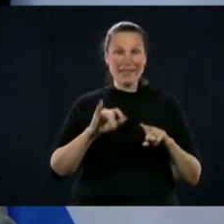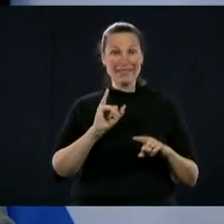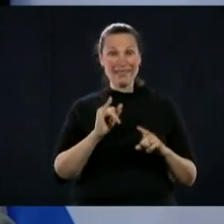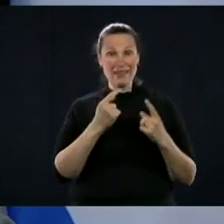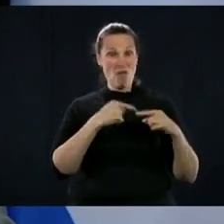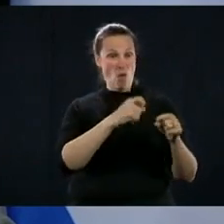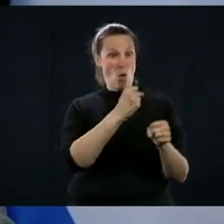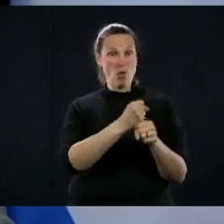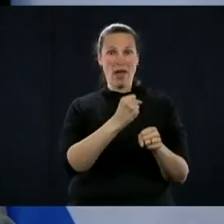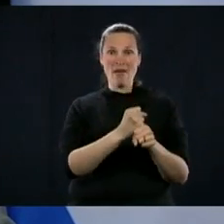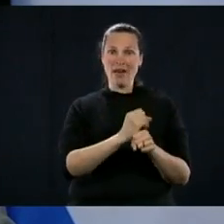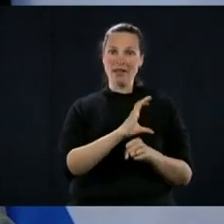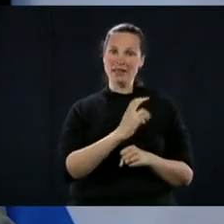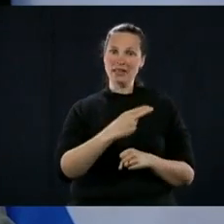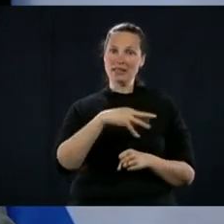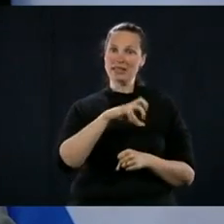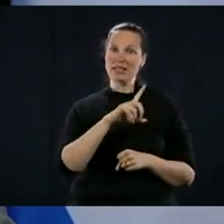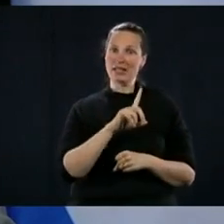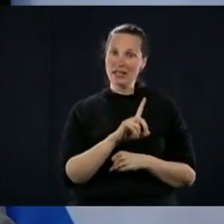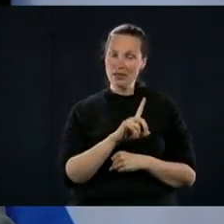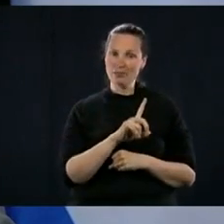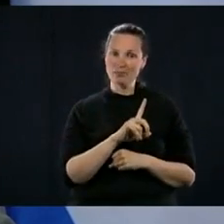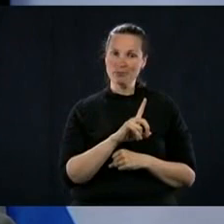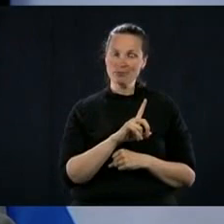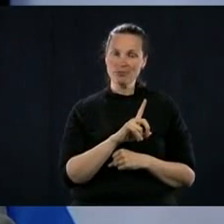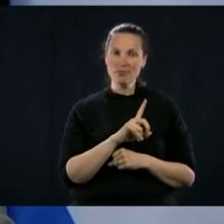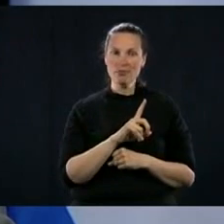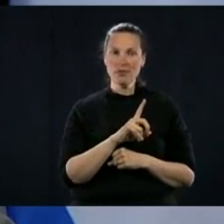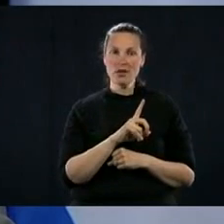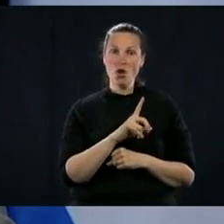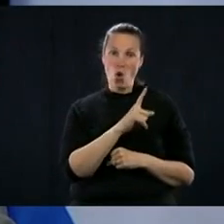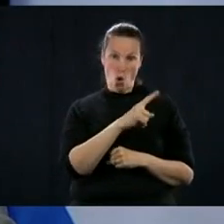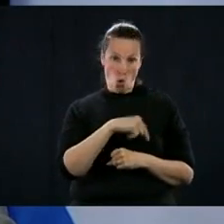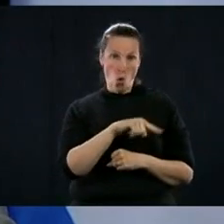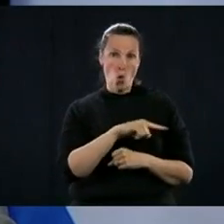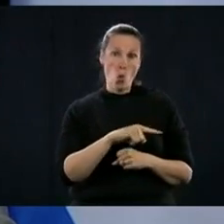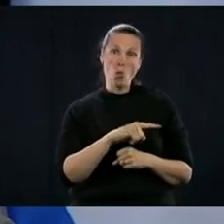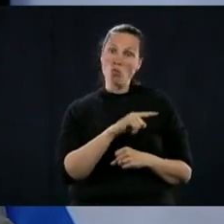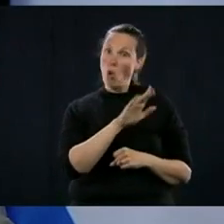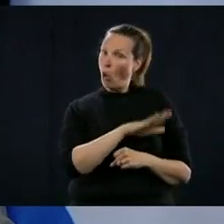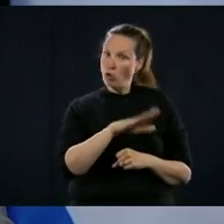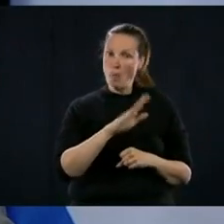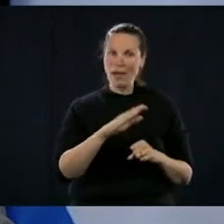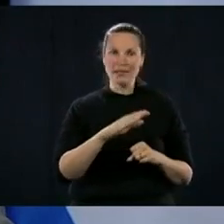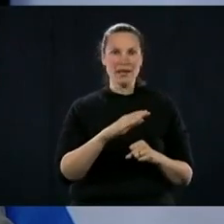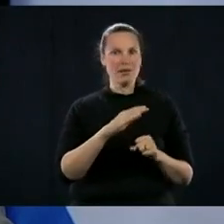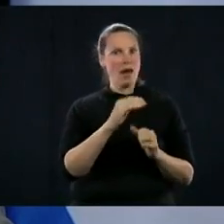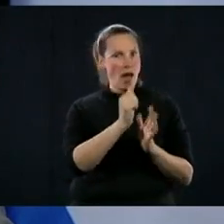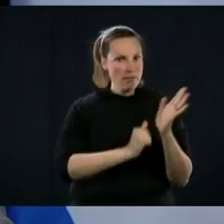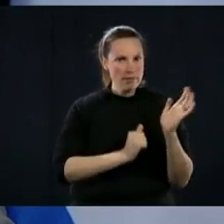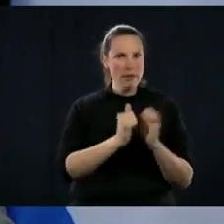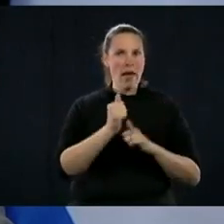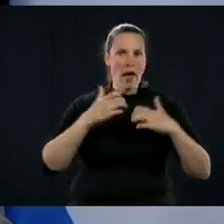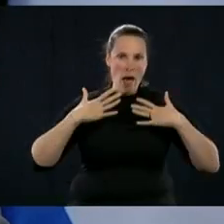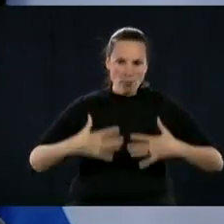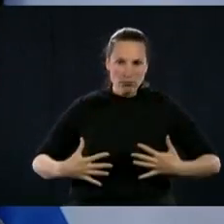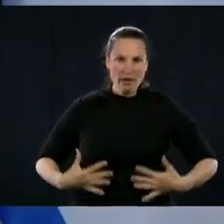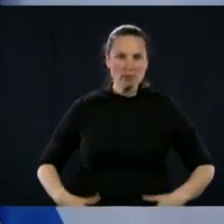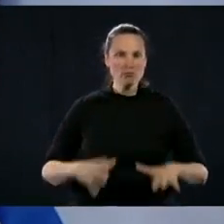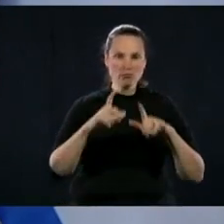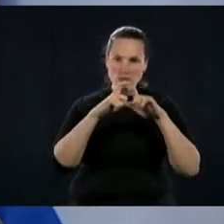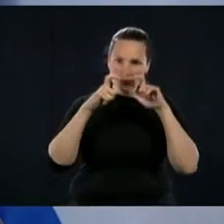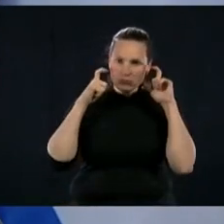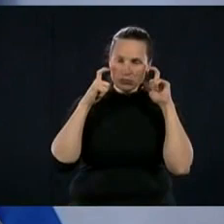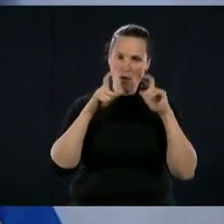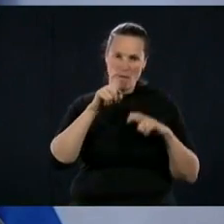People who go to work in CHSLDs are going to be wearing protective